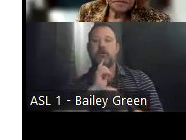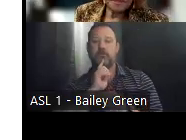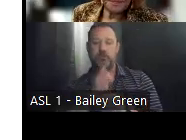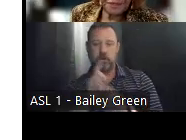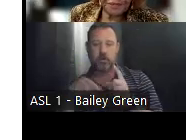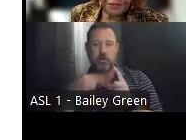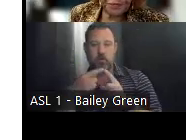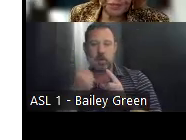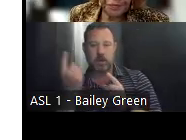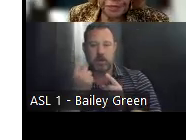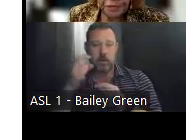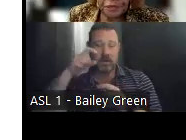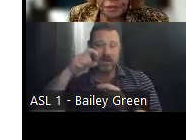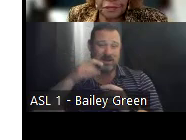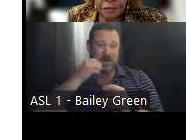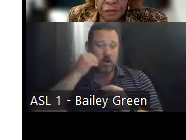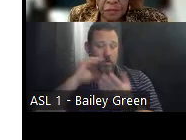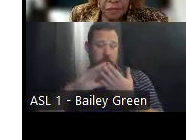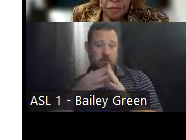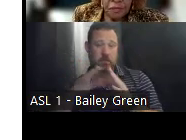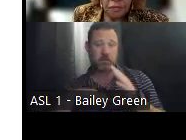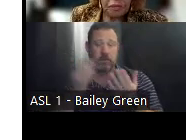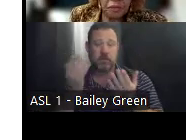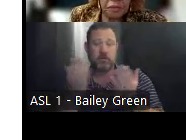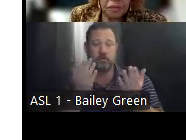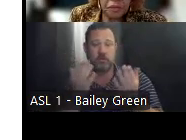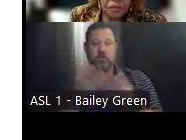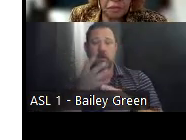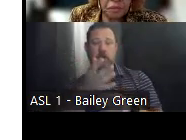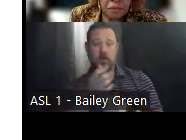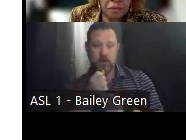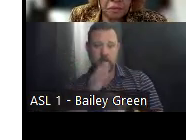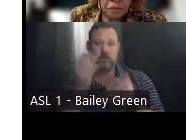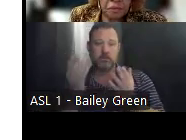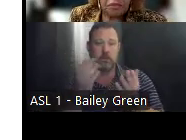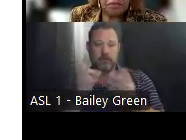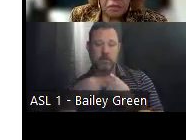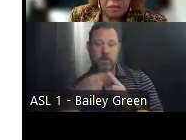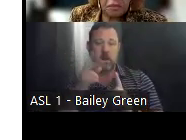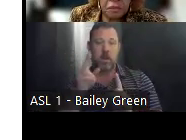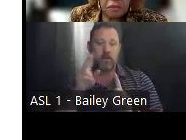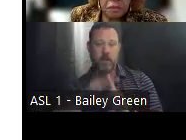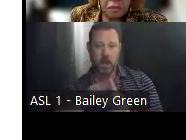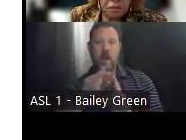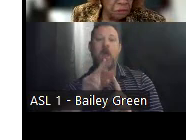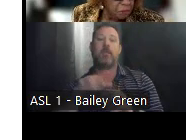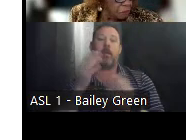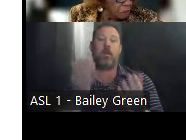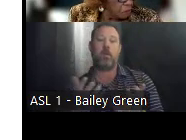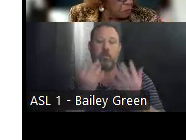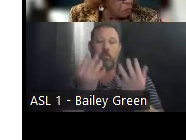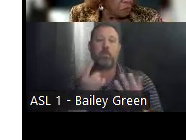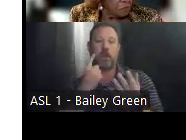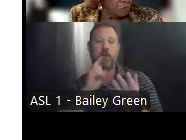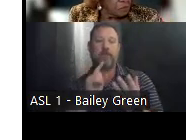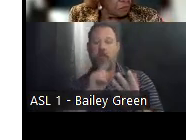when somebody needs home and community-based services, they can get those services when they apply rather than have to wait for